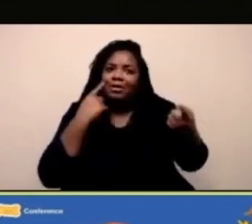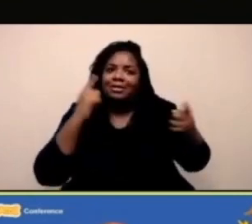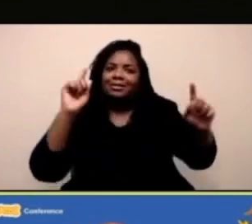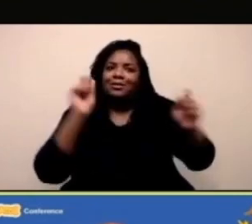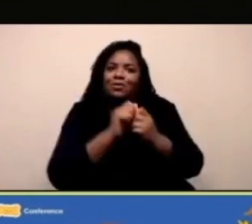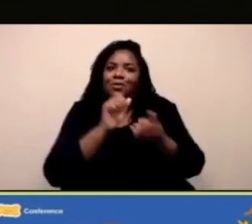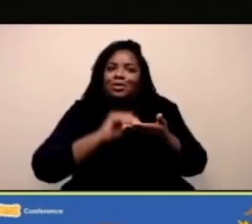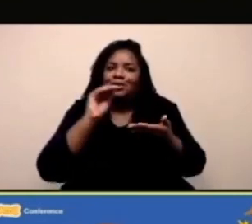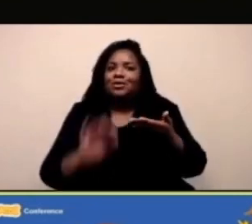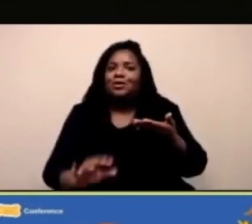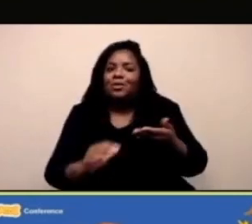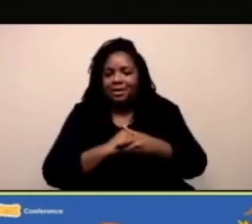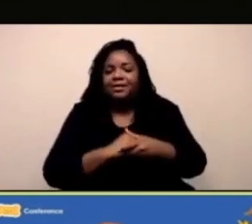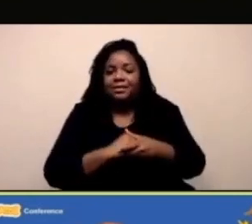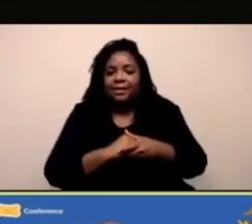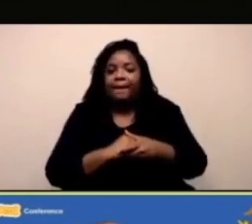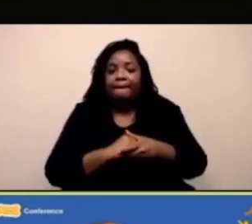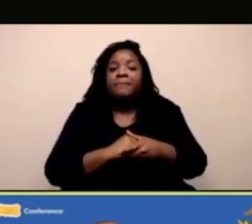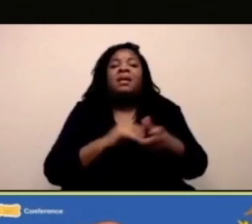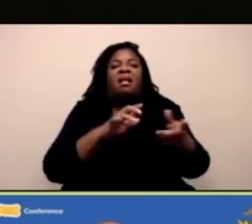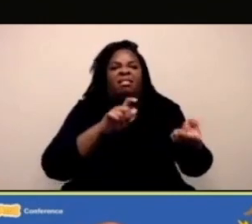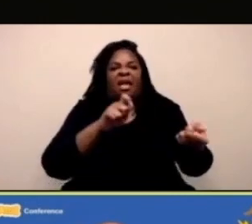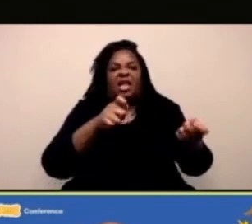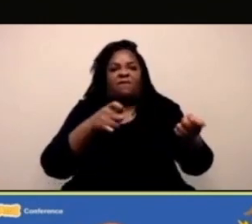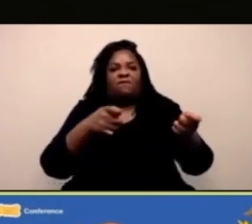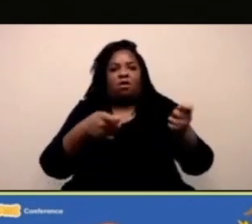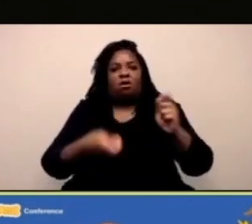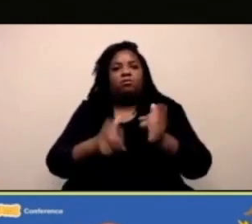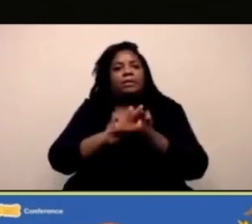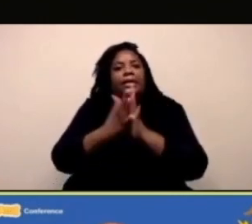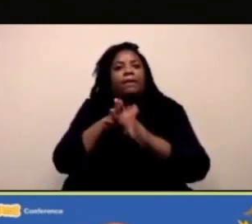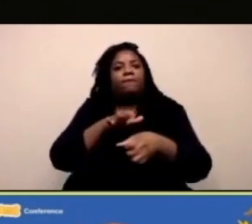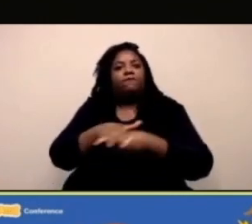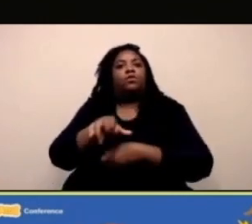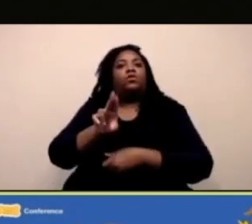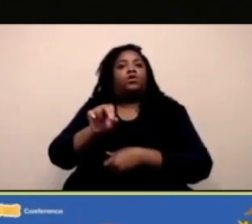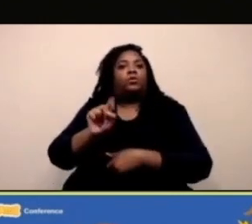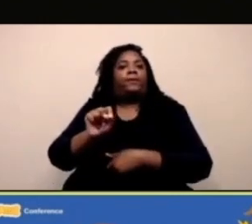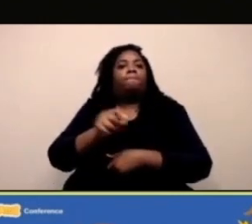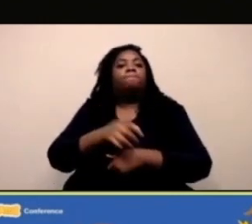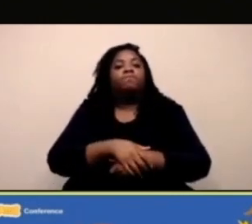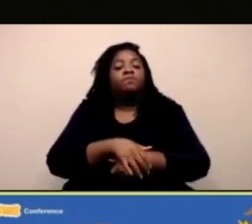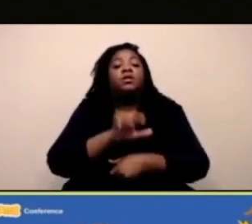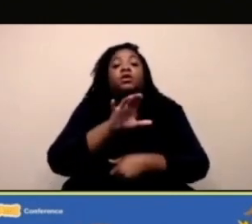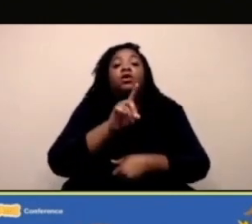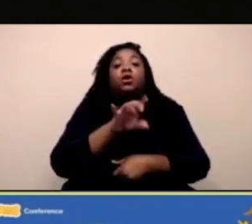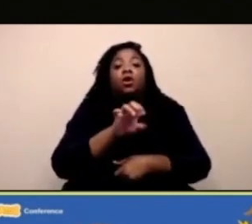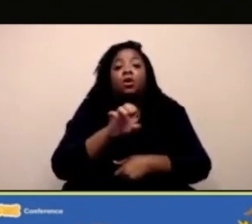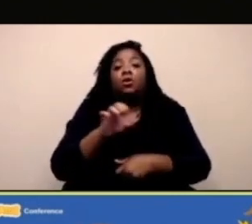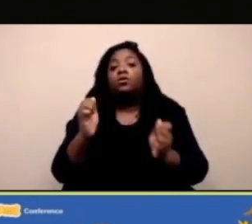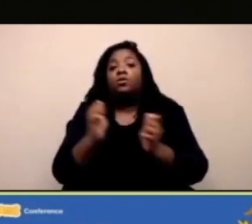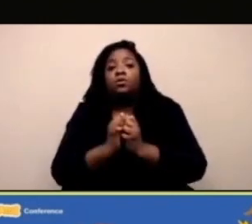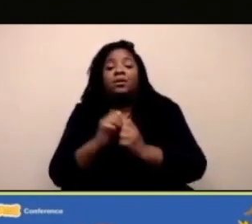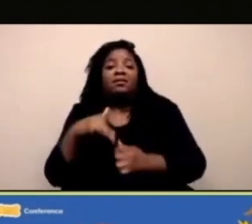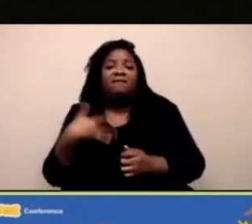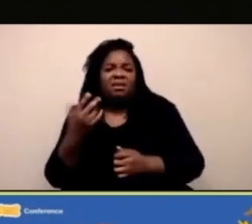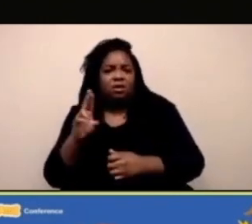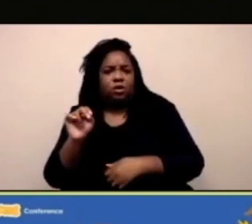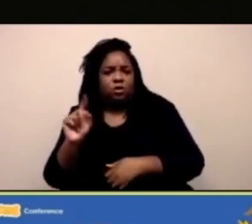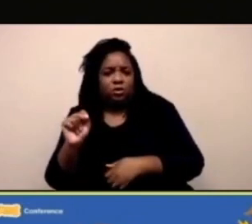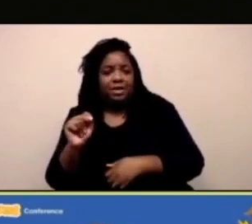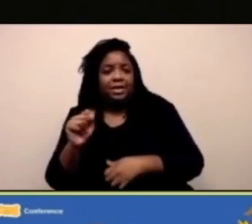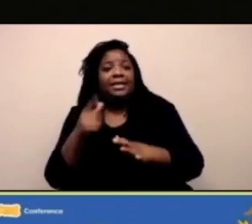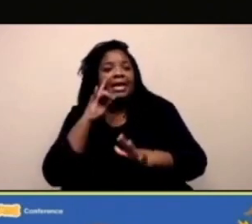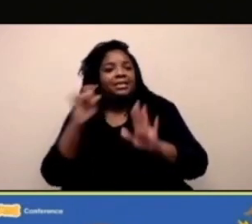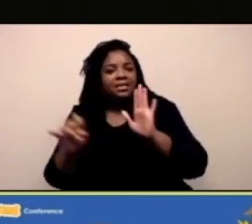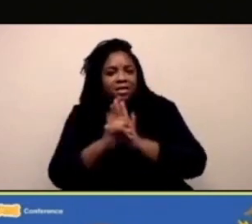students, but we evolved that into a unit. And so the coding with feeling unit identifies social emotional